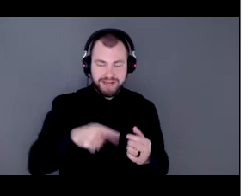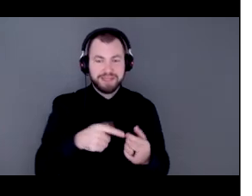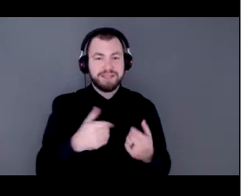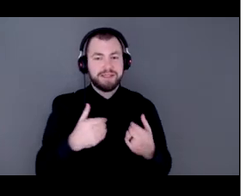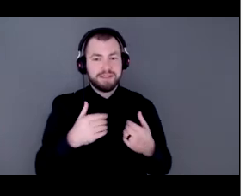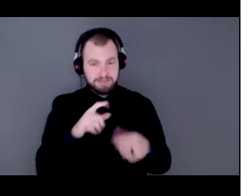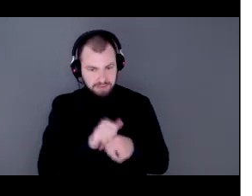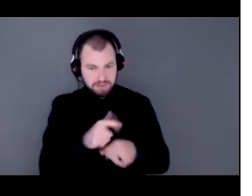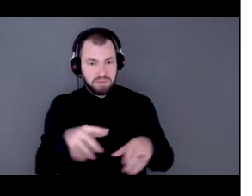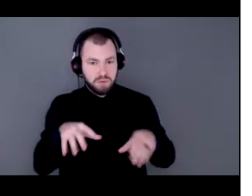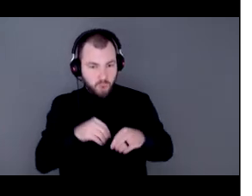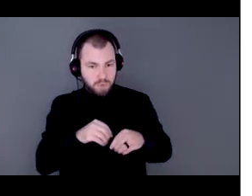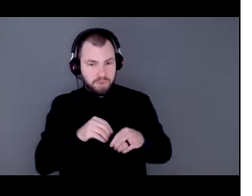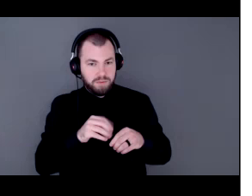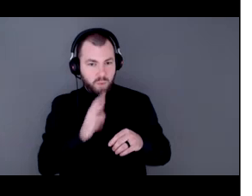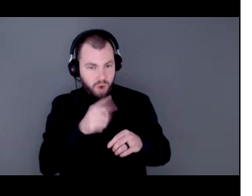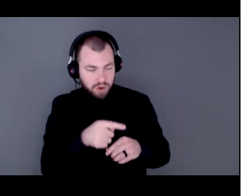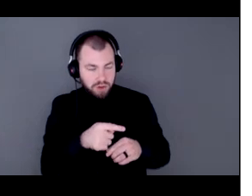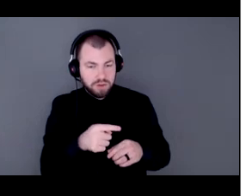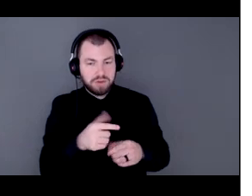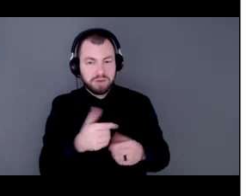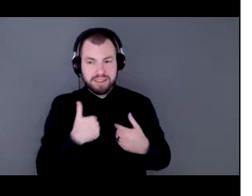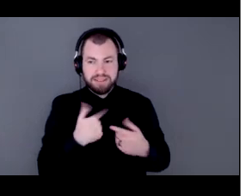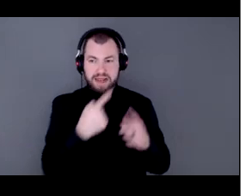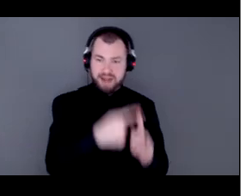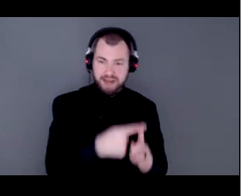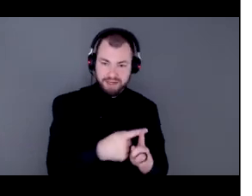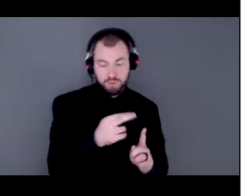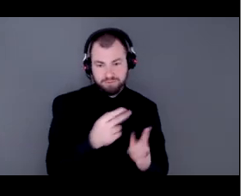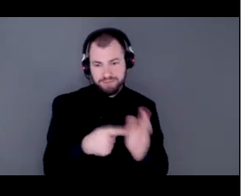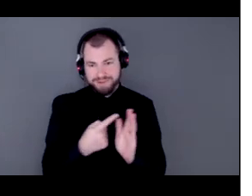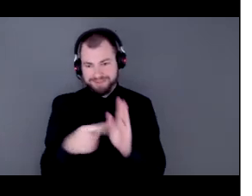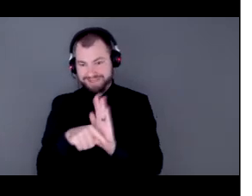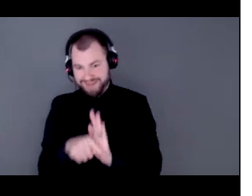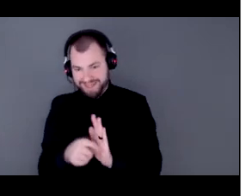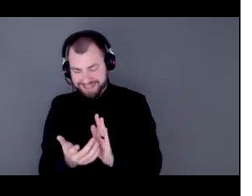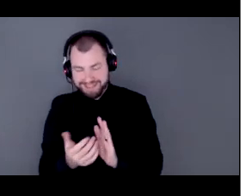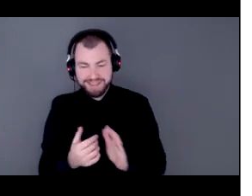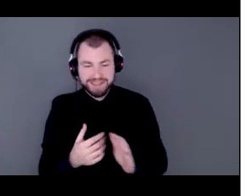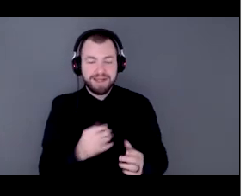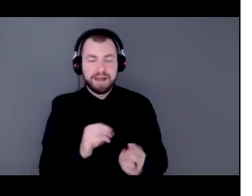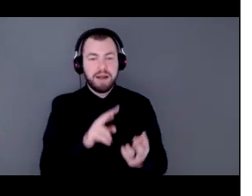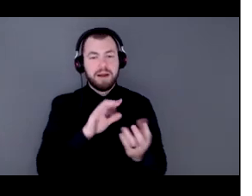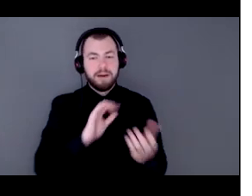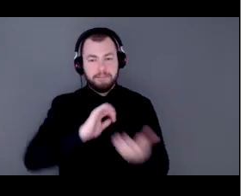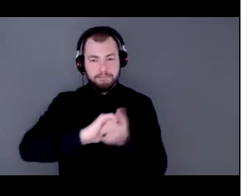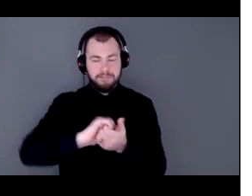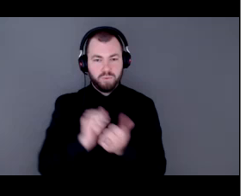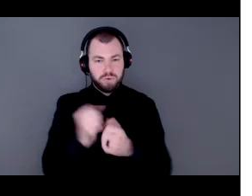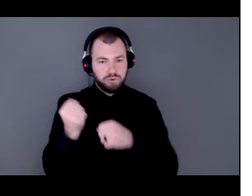of those advantages that sometimes are disadvantages. And couple that with a strong outreach program. Next slide, please.